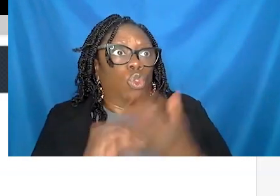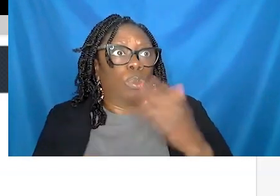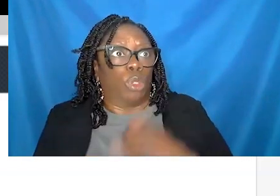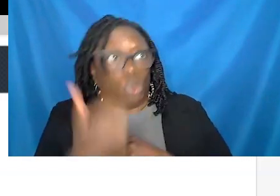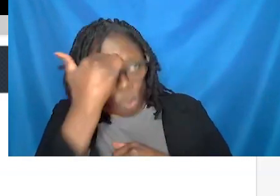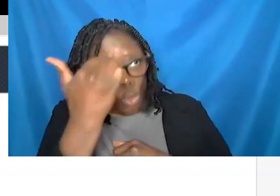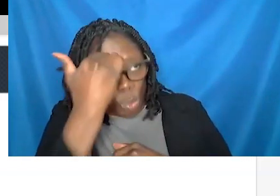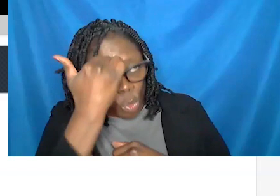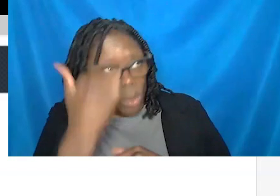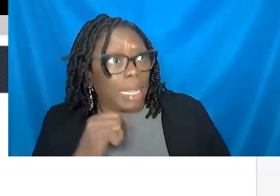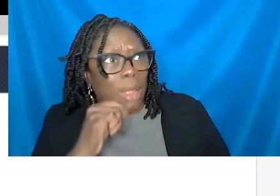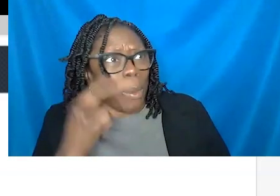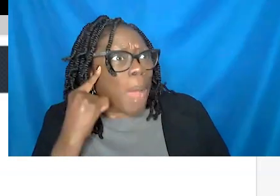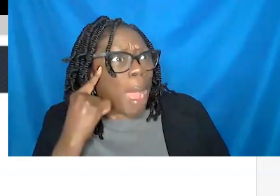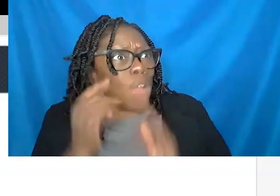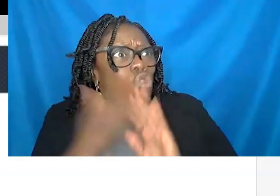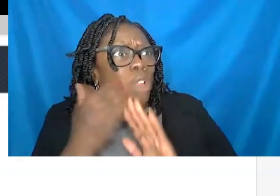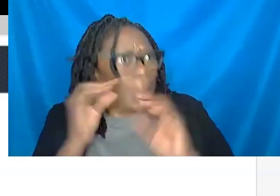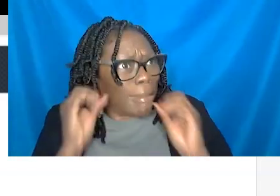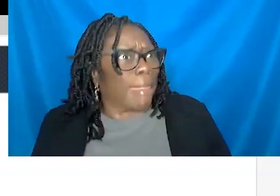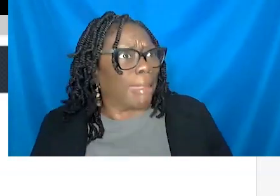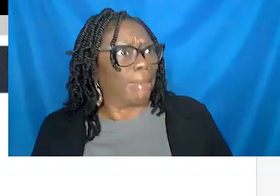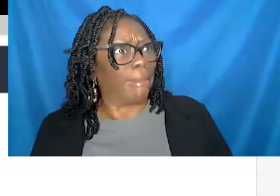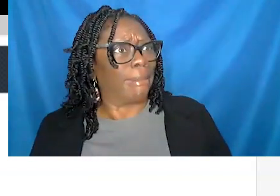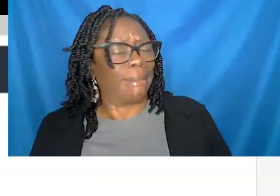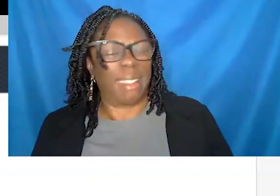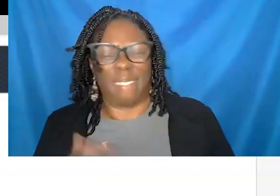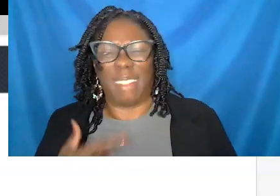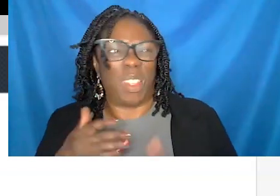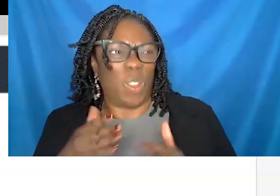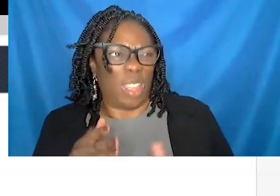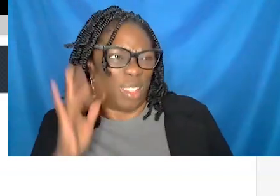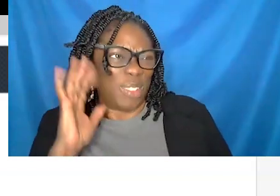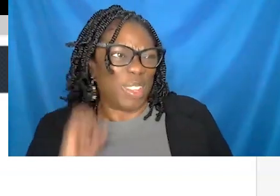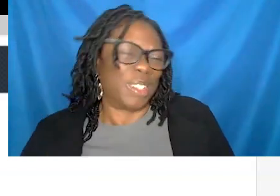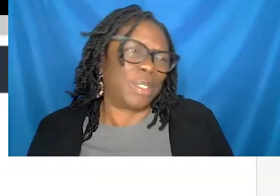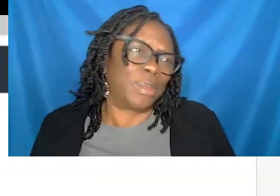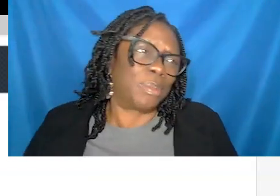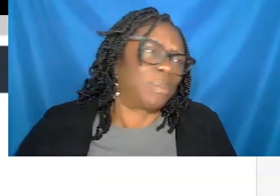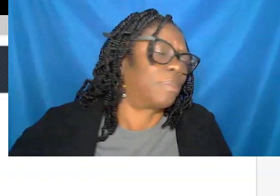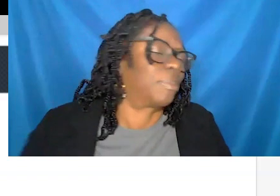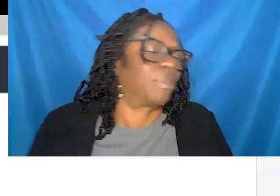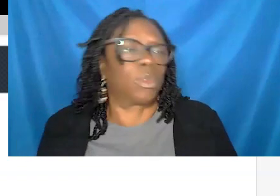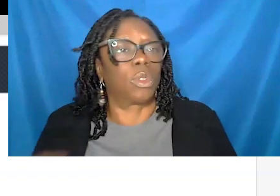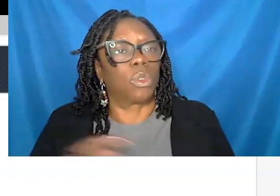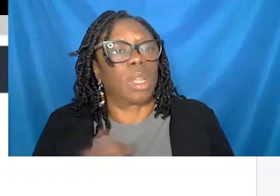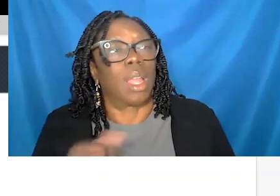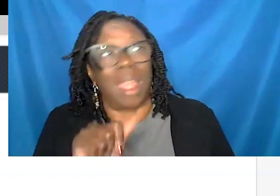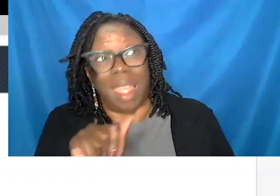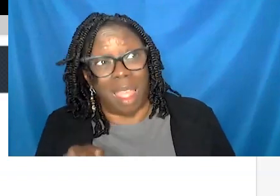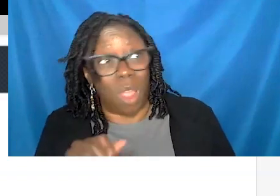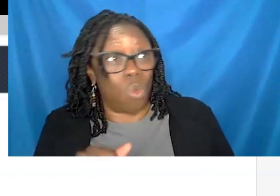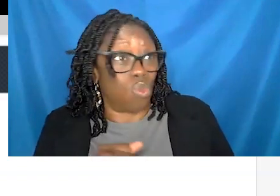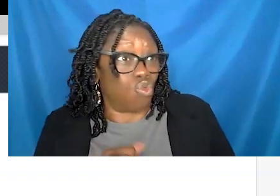answer all their questions and not going to learn anything. It seems to me that, AI at this point, I don't know if it's going to grow